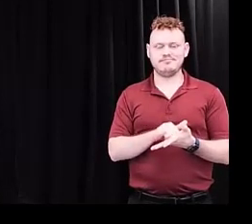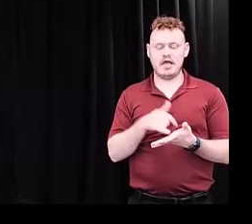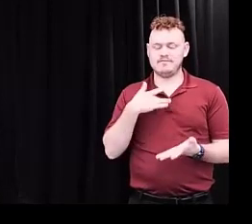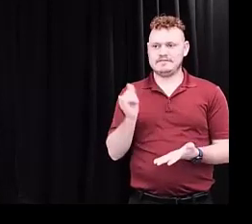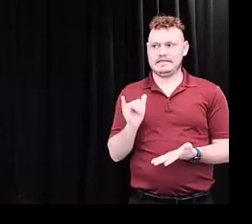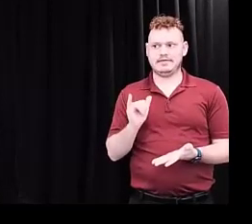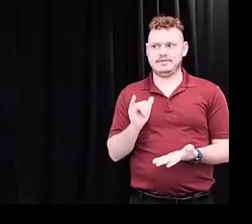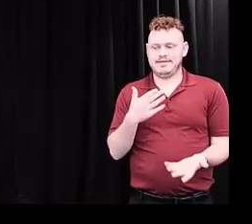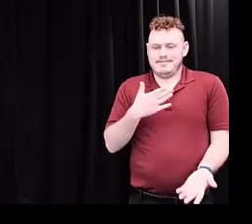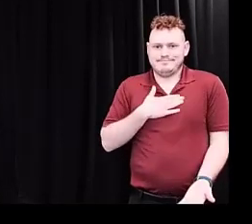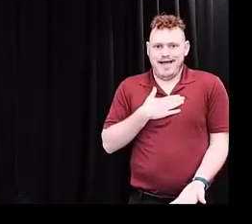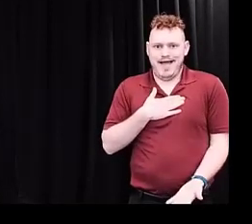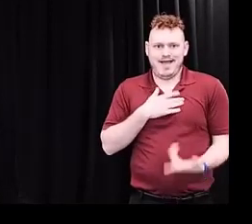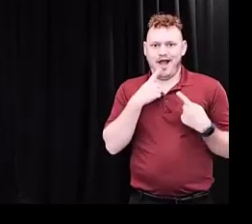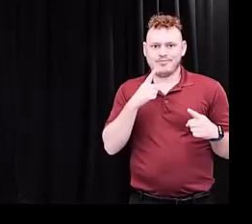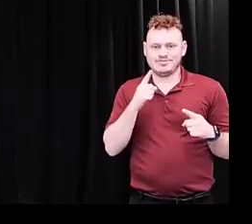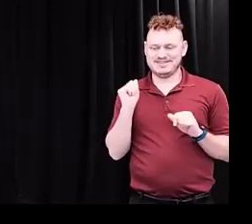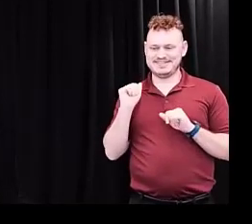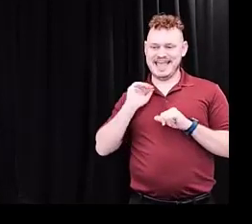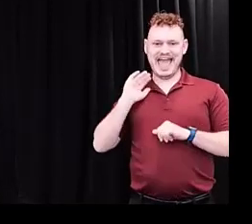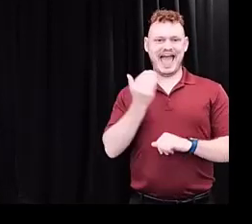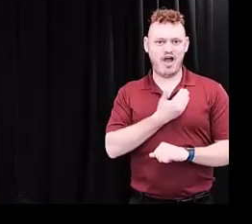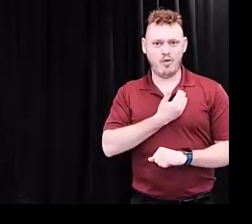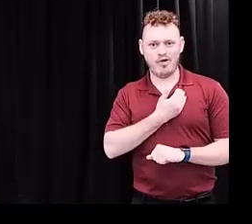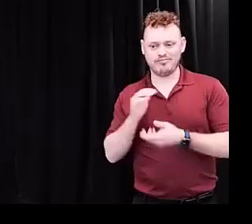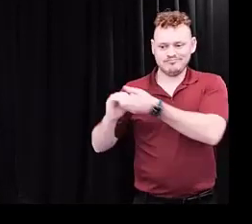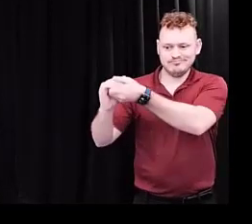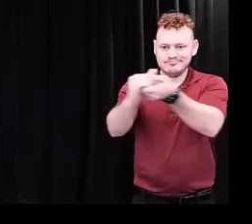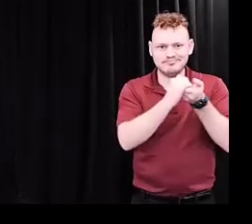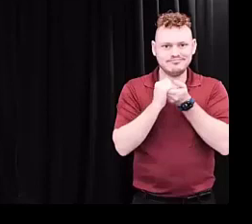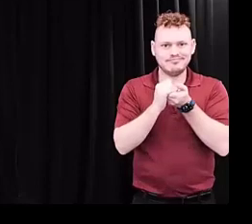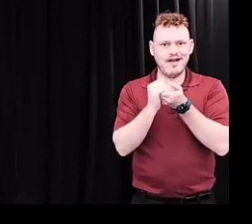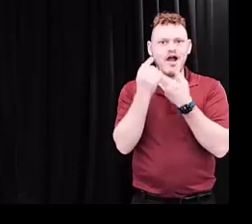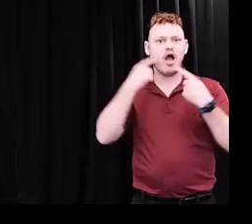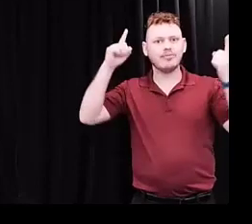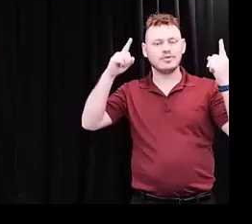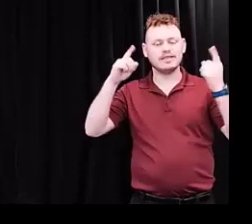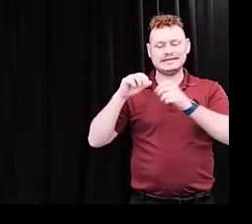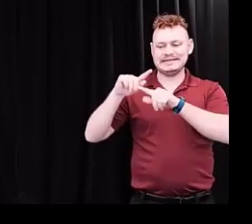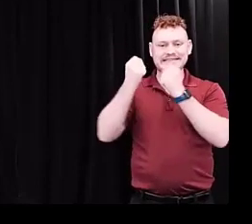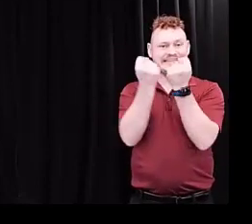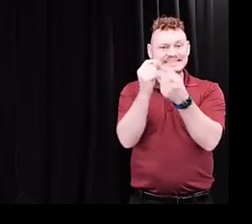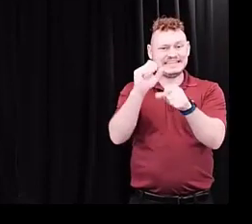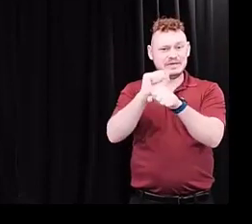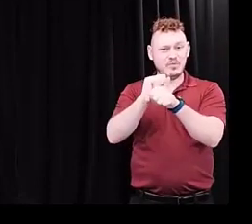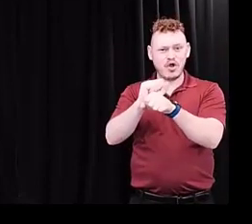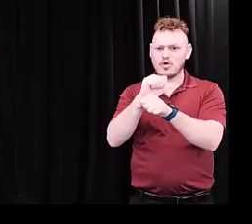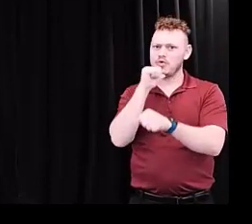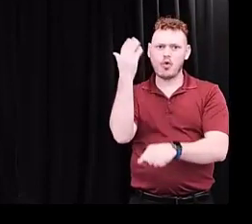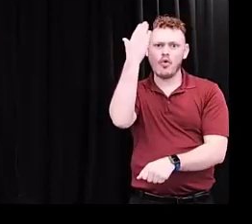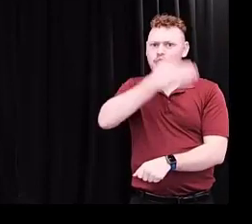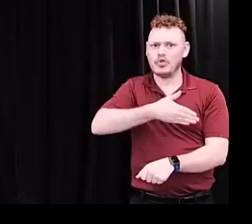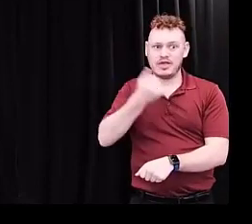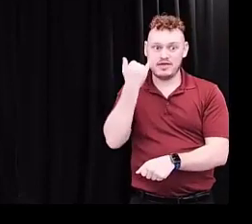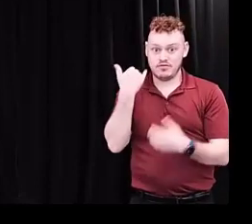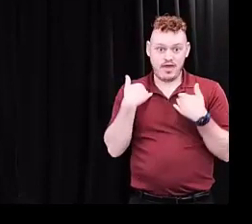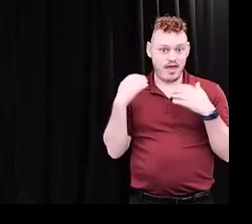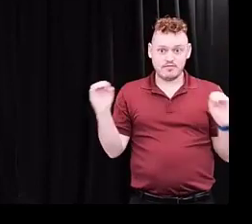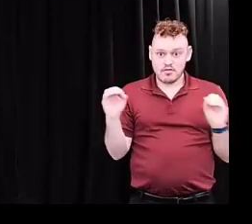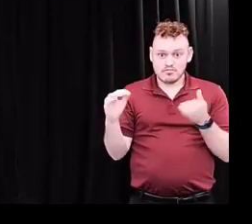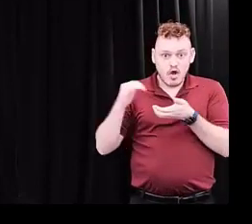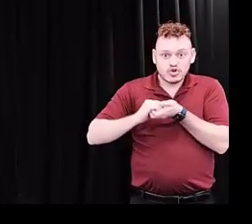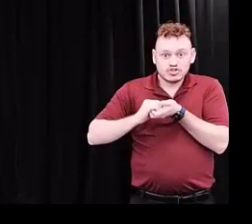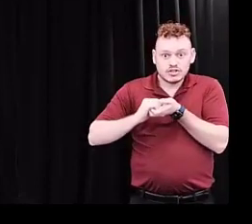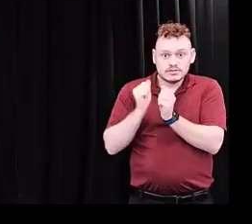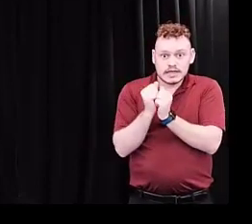it's my accomplishment. It's our accomplishments together. The teamwork, just don't overlook that. If you don't have partnerships